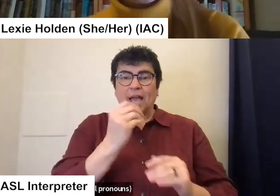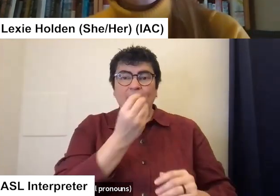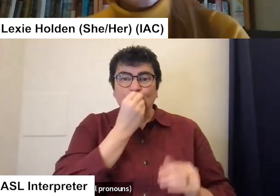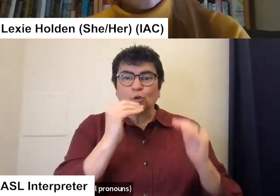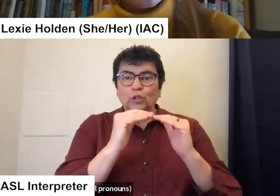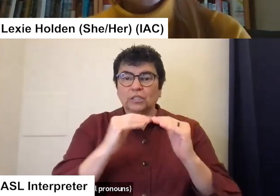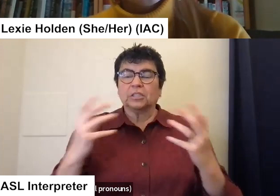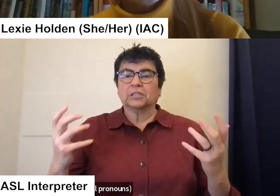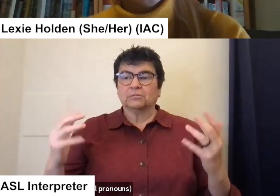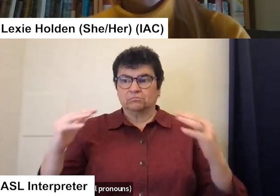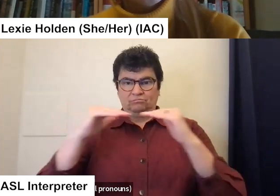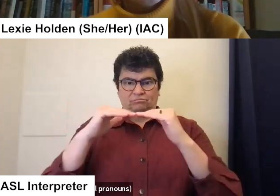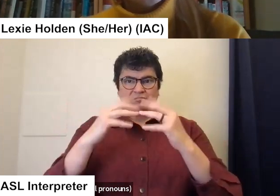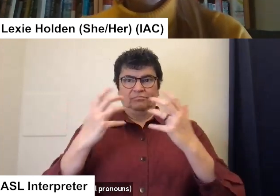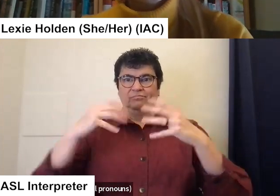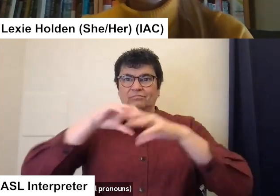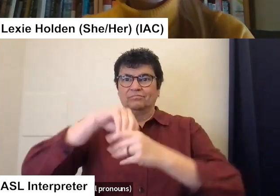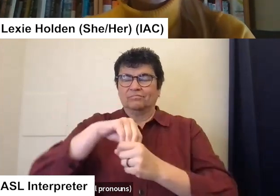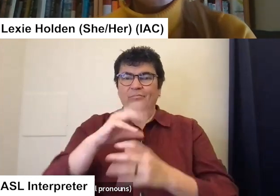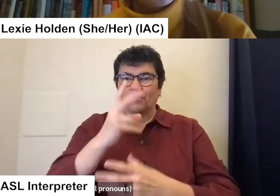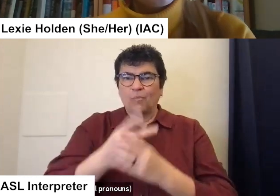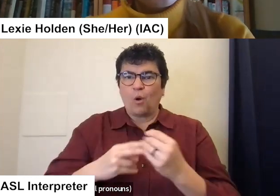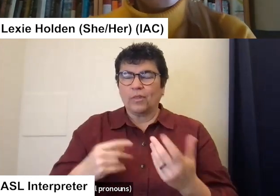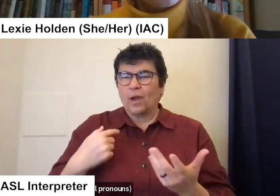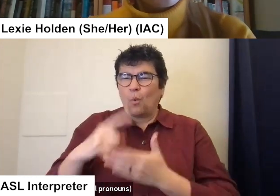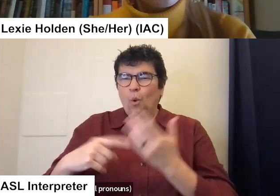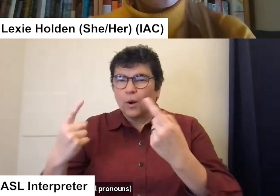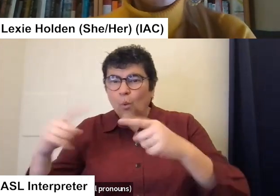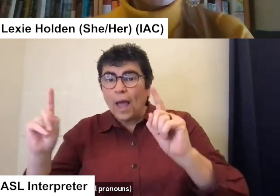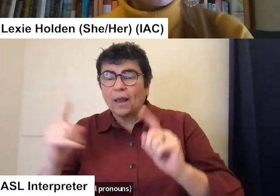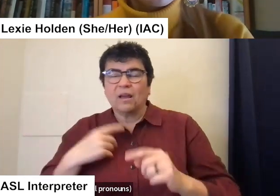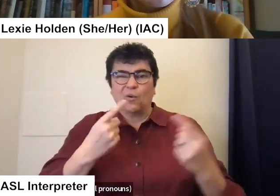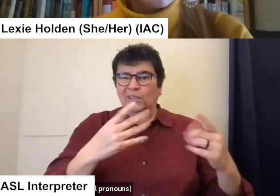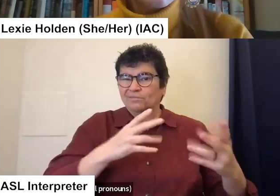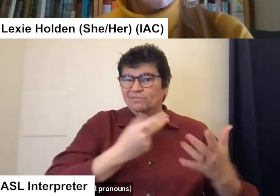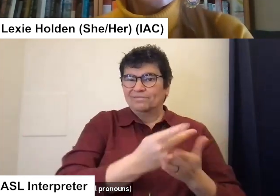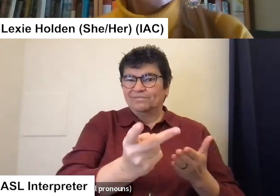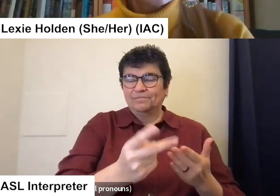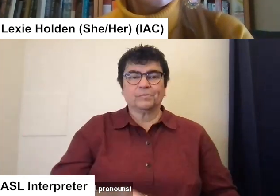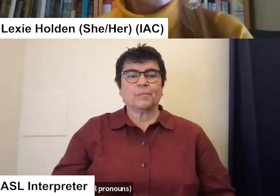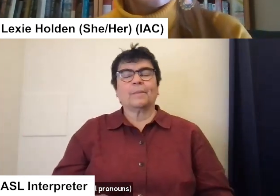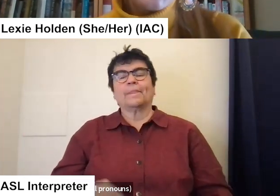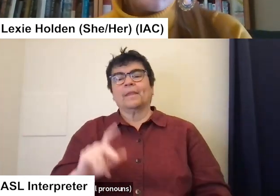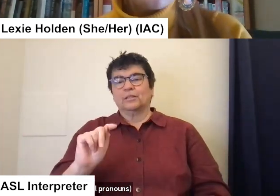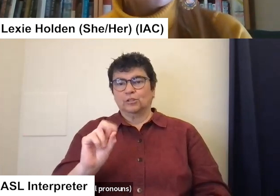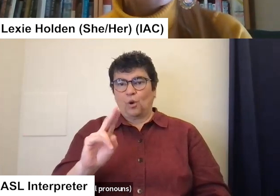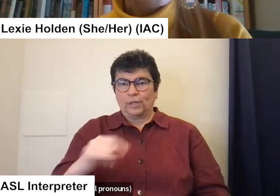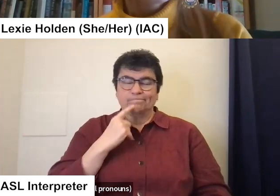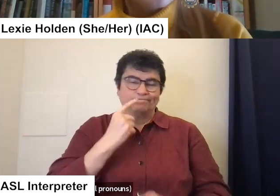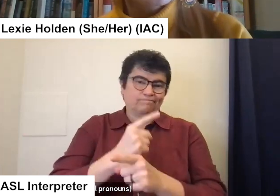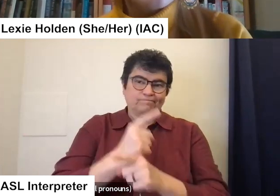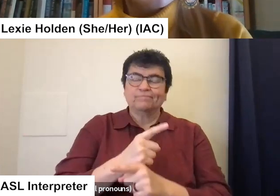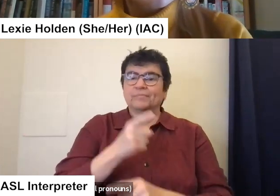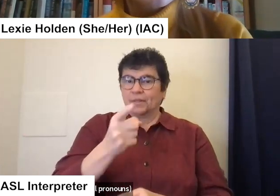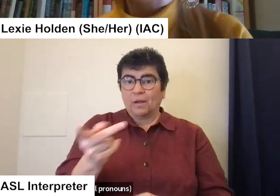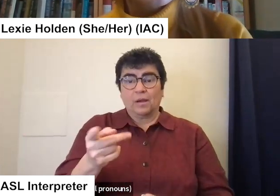what wasn't going well? Yeah, I mean, you really, Allilsa, made excellent points because, I